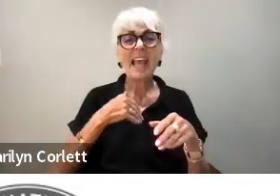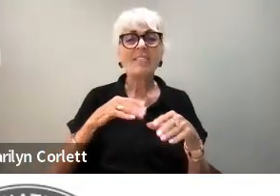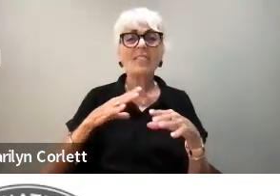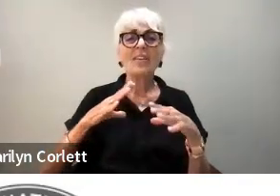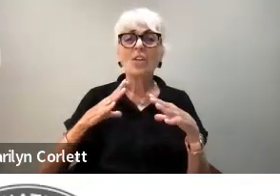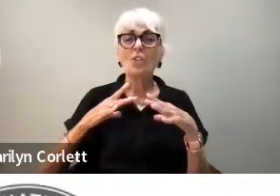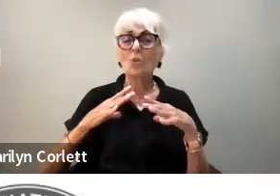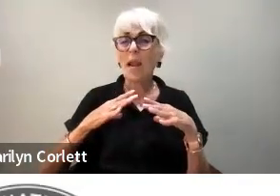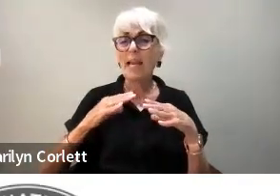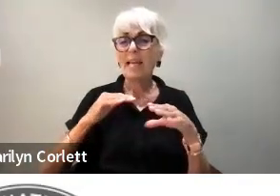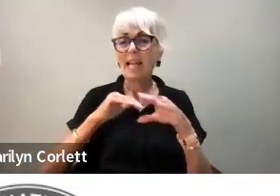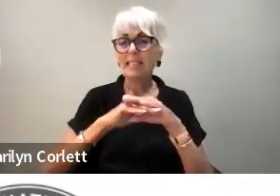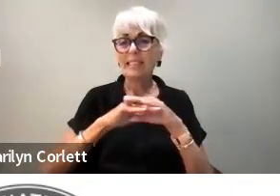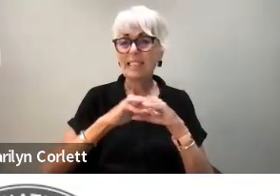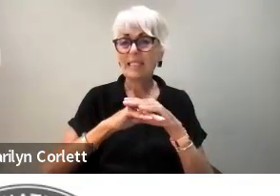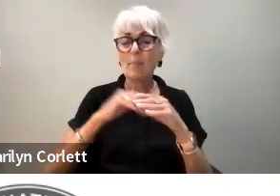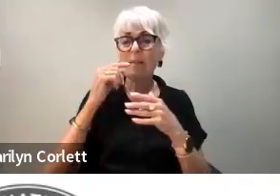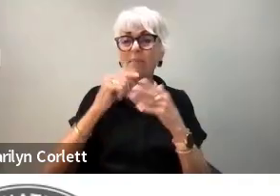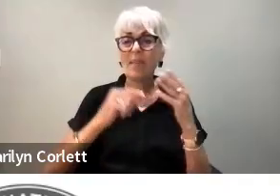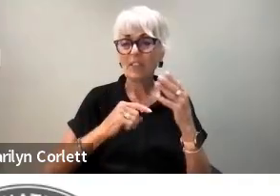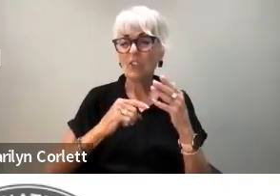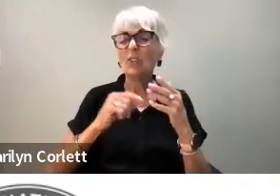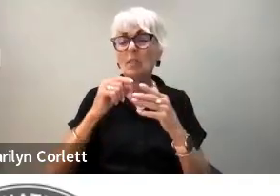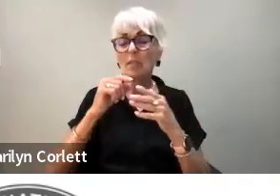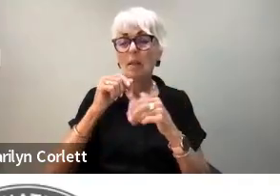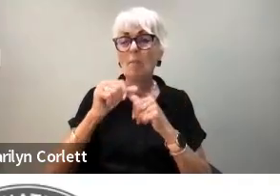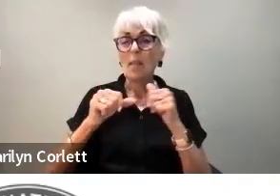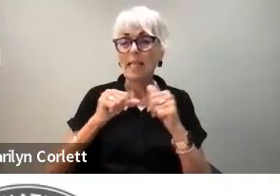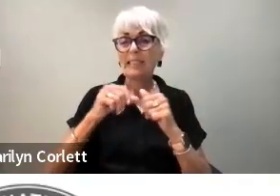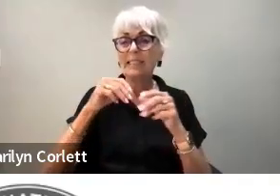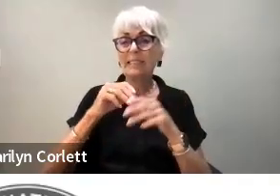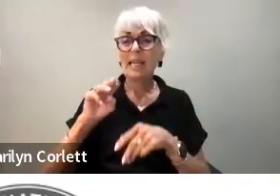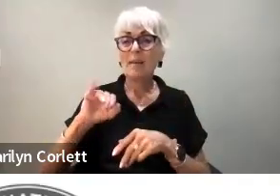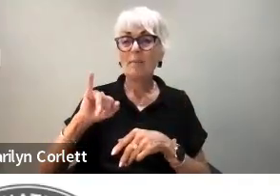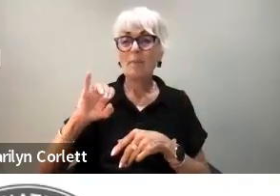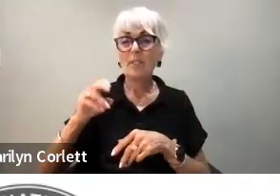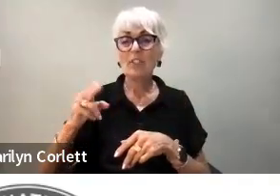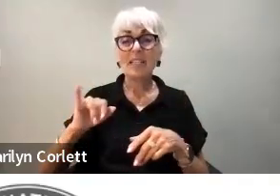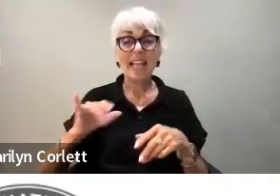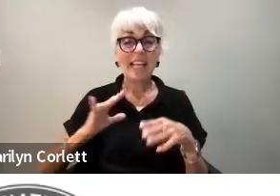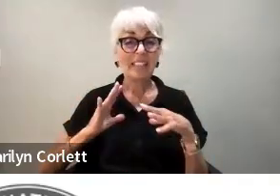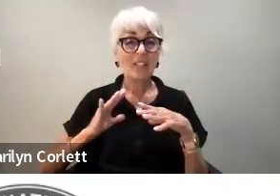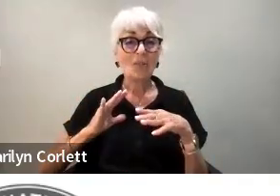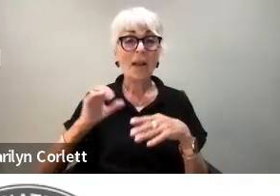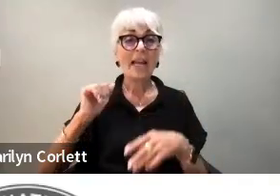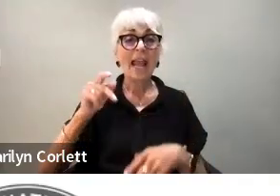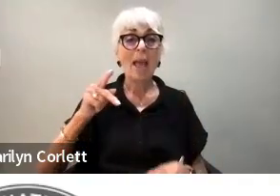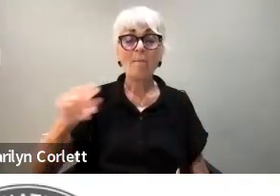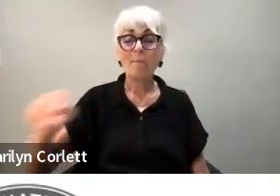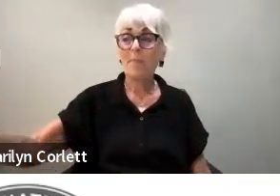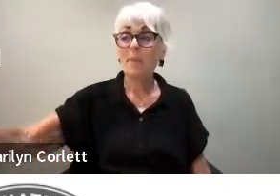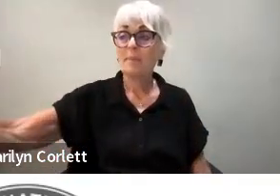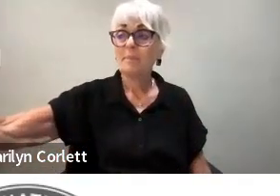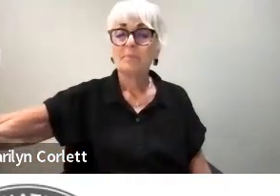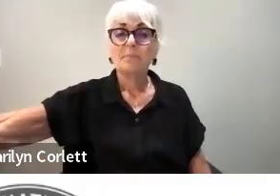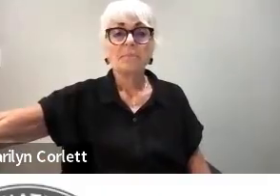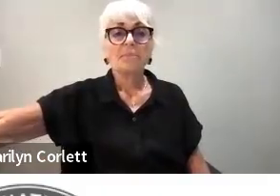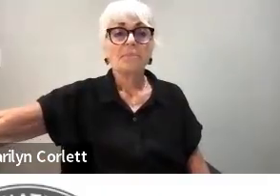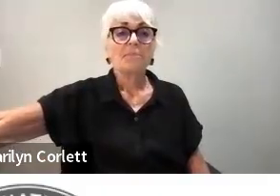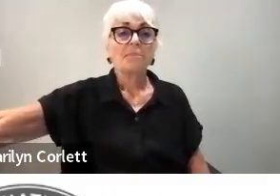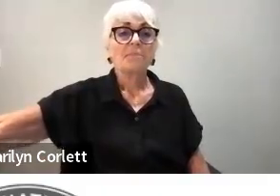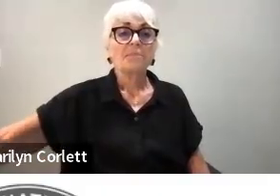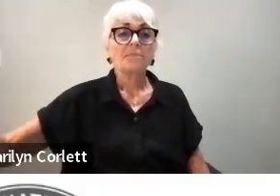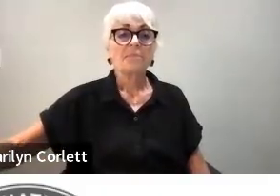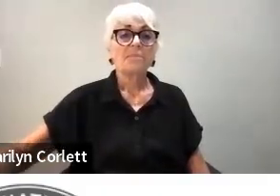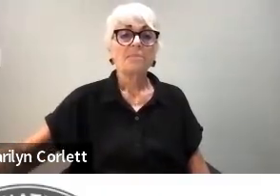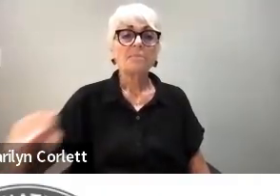accessibility features or places in the state of Michigan on there. So that is a great app for folks to use. And then Seek by